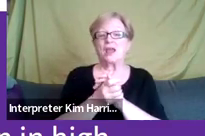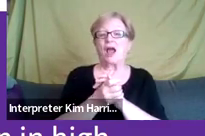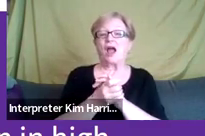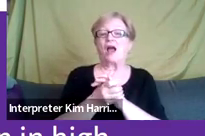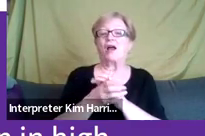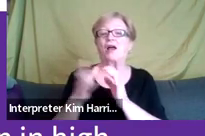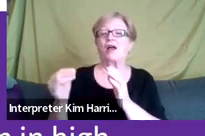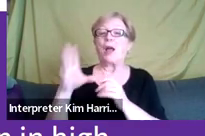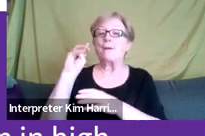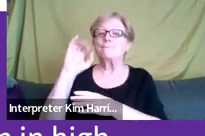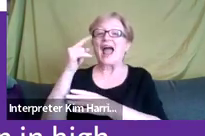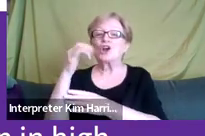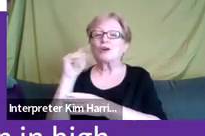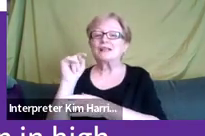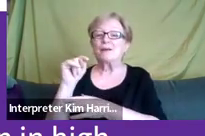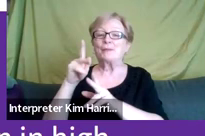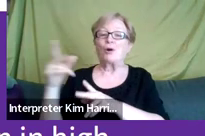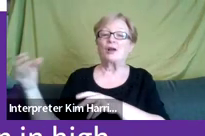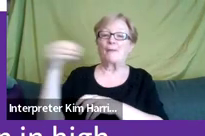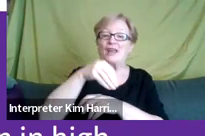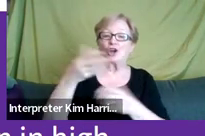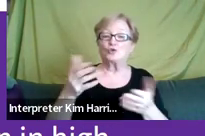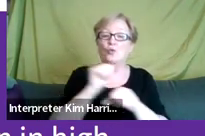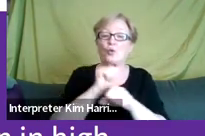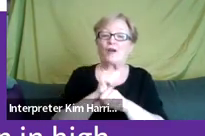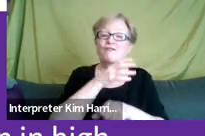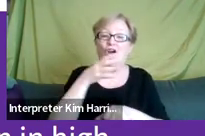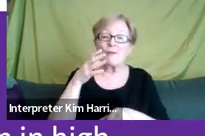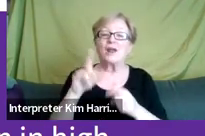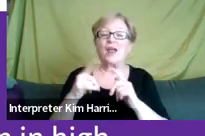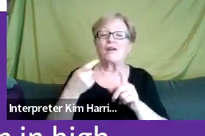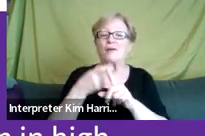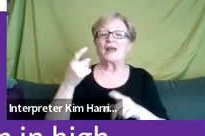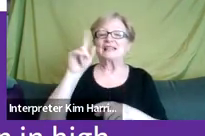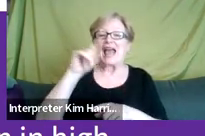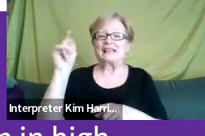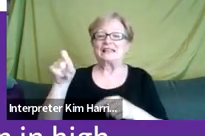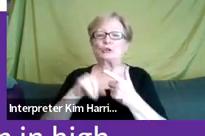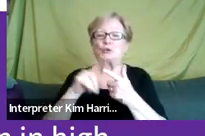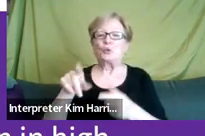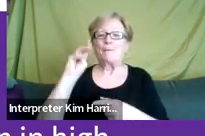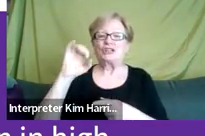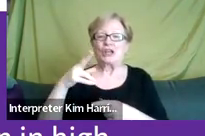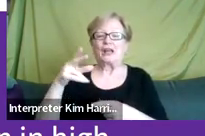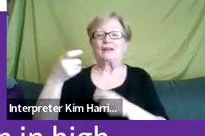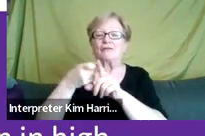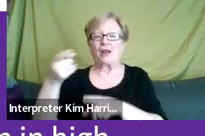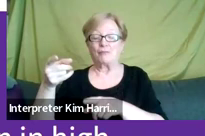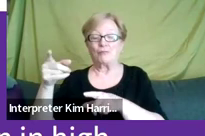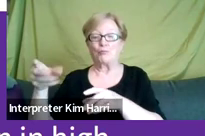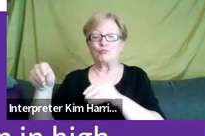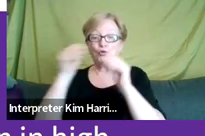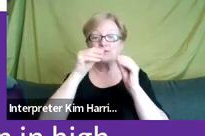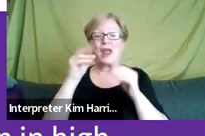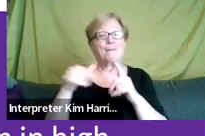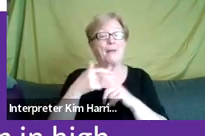workers. So I grew up moving between the state of Texas and Michigan. And my parents